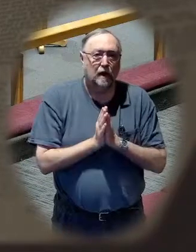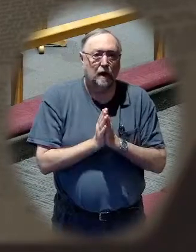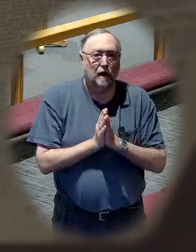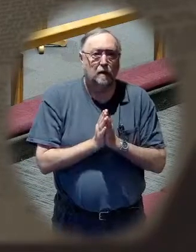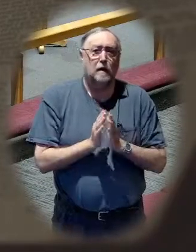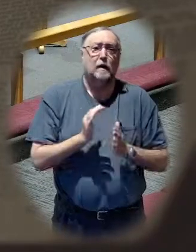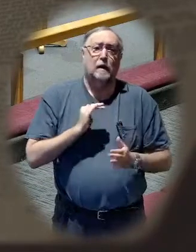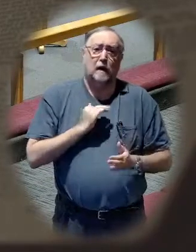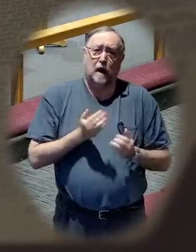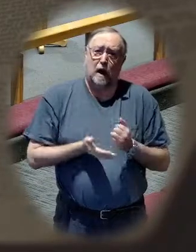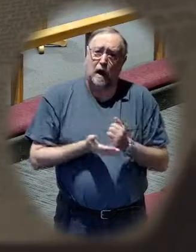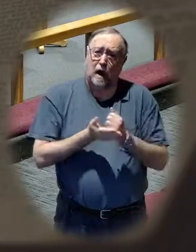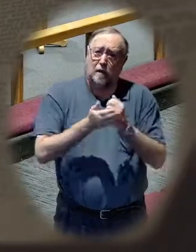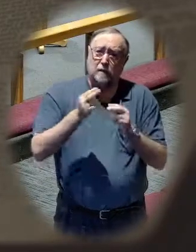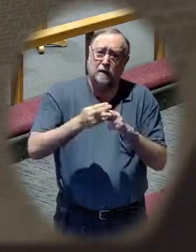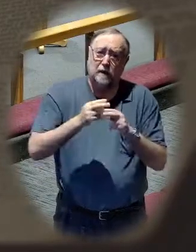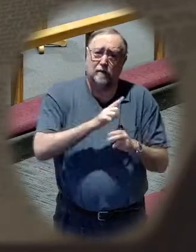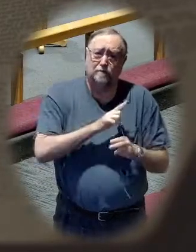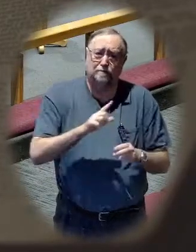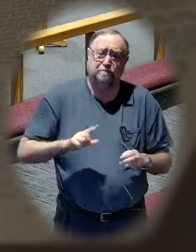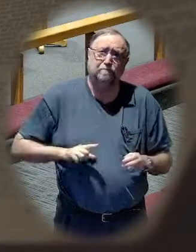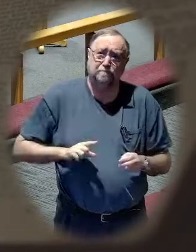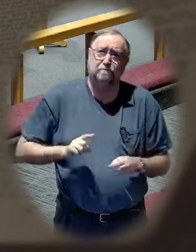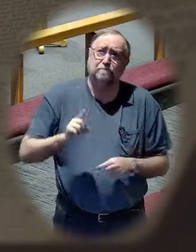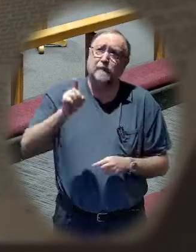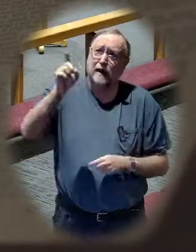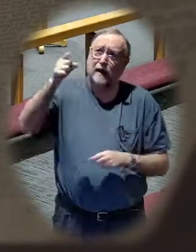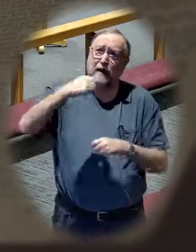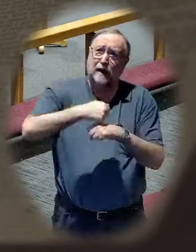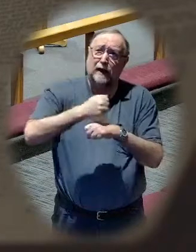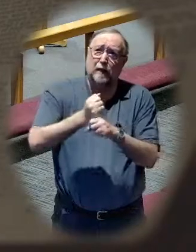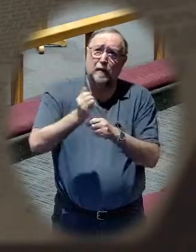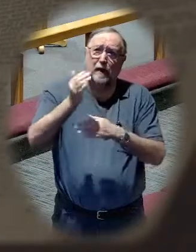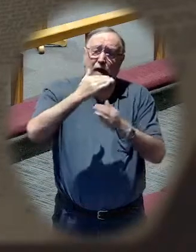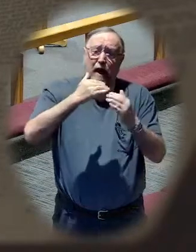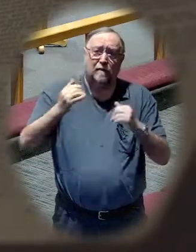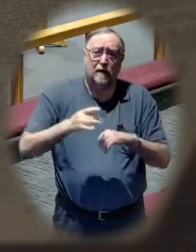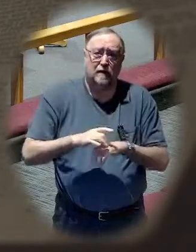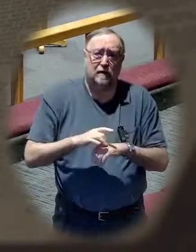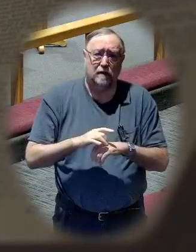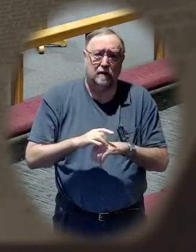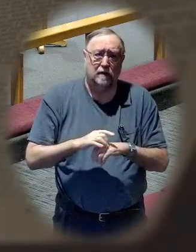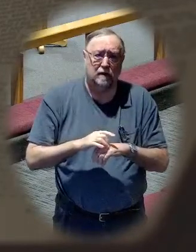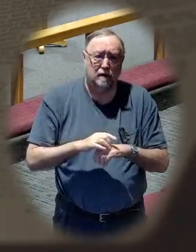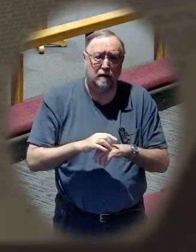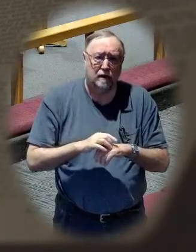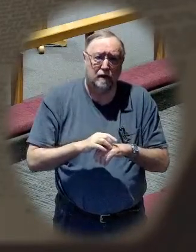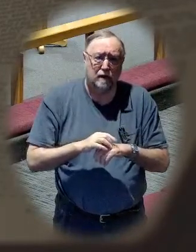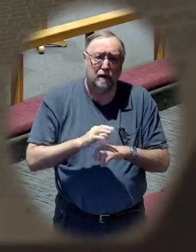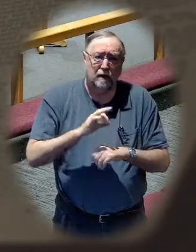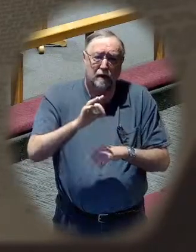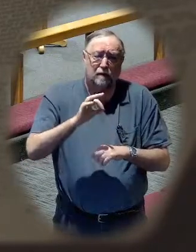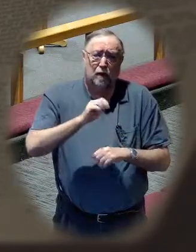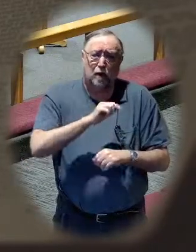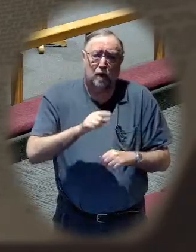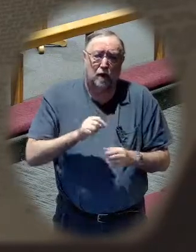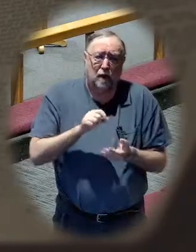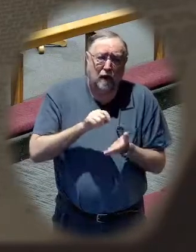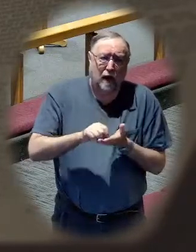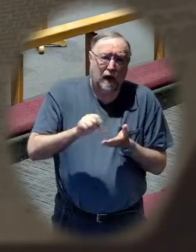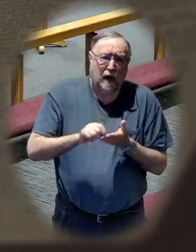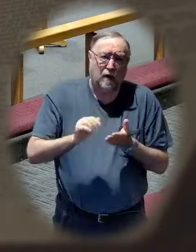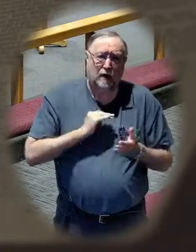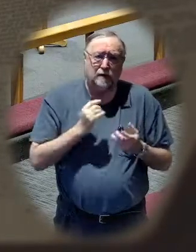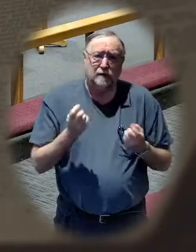Our help is in the name of the Lord. Who made heaven and earth. If you, O Lord, kept a record of sins, O